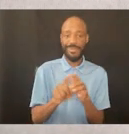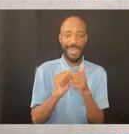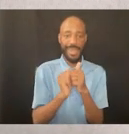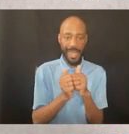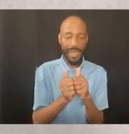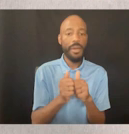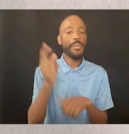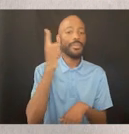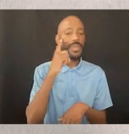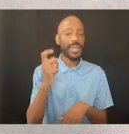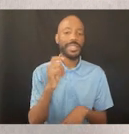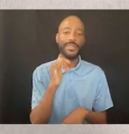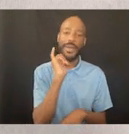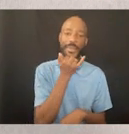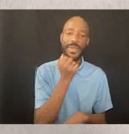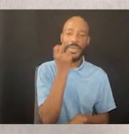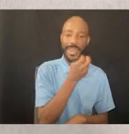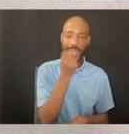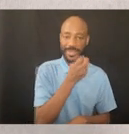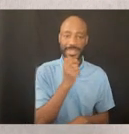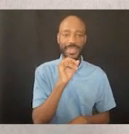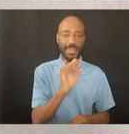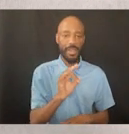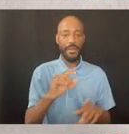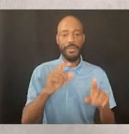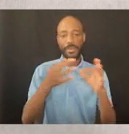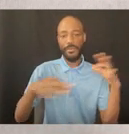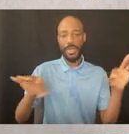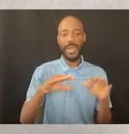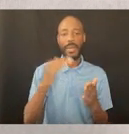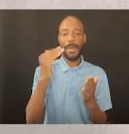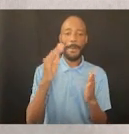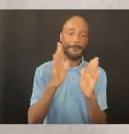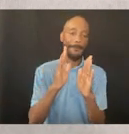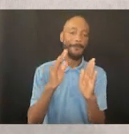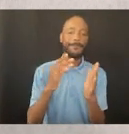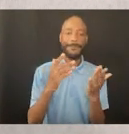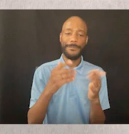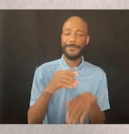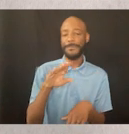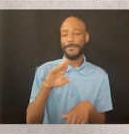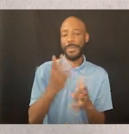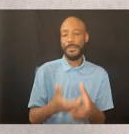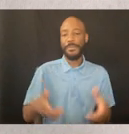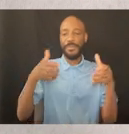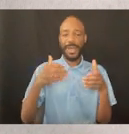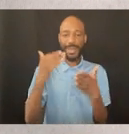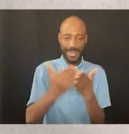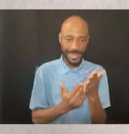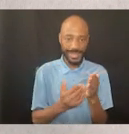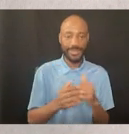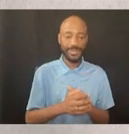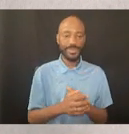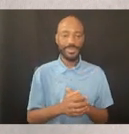list. A simple lined denim bucket hat is embellished with two lists on the band and as a pinned